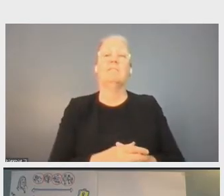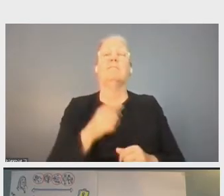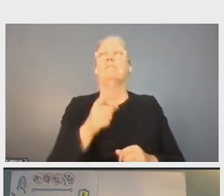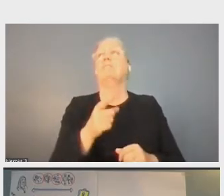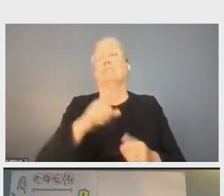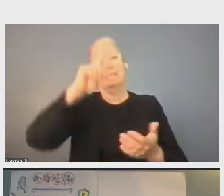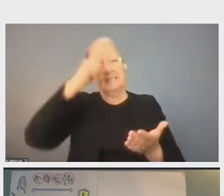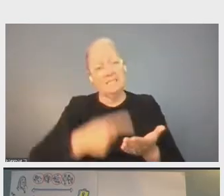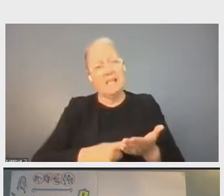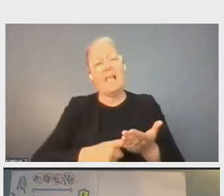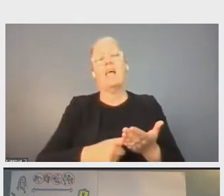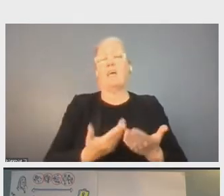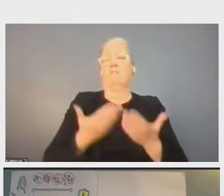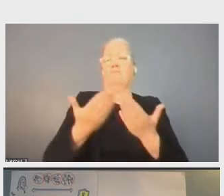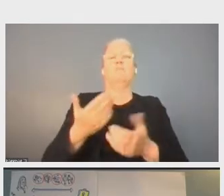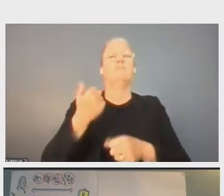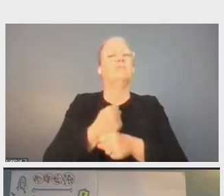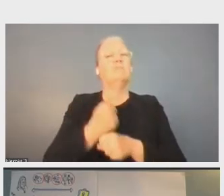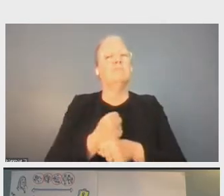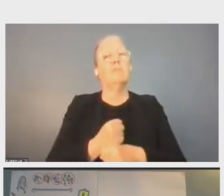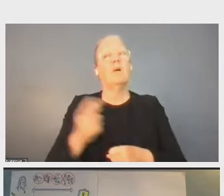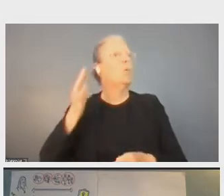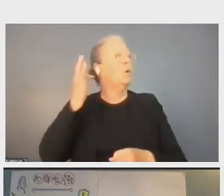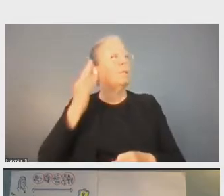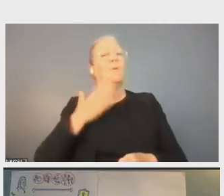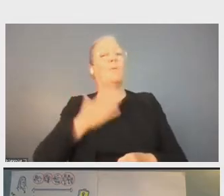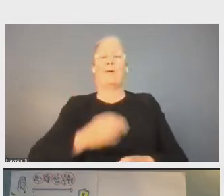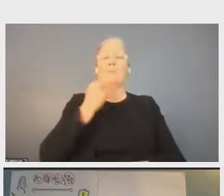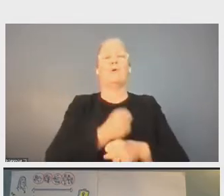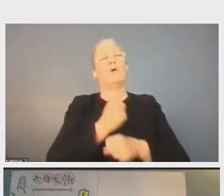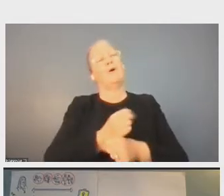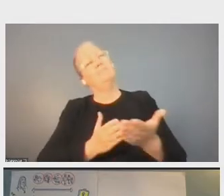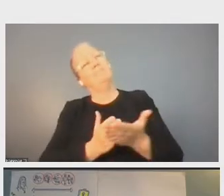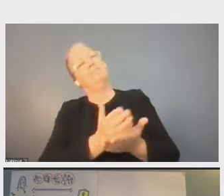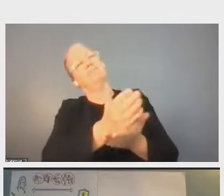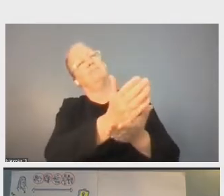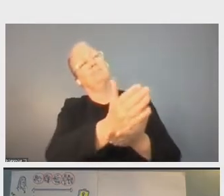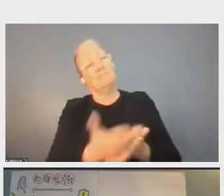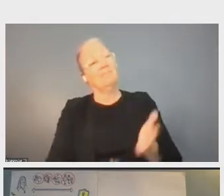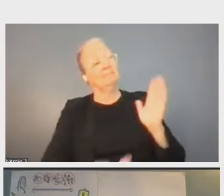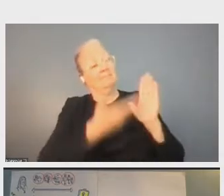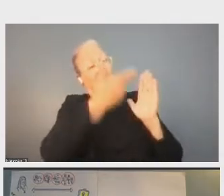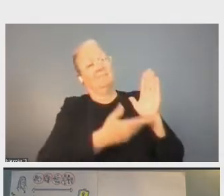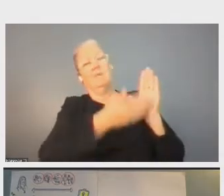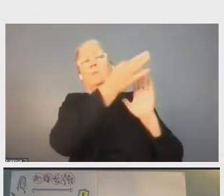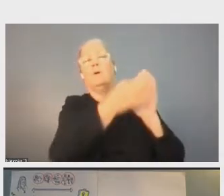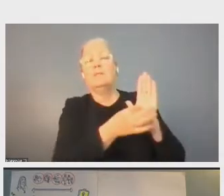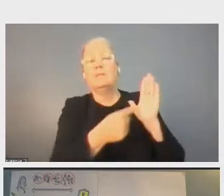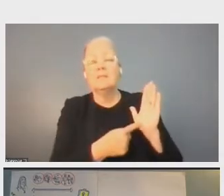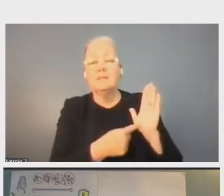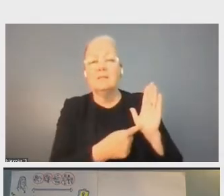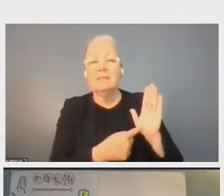to participation of women in jobs in policymaking are